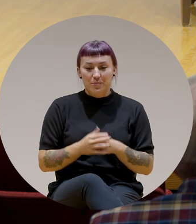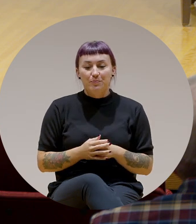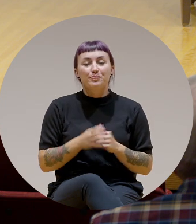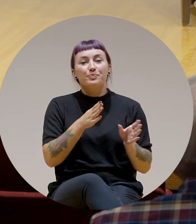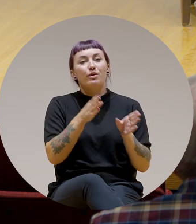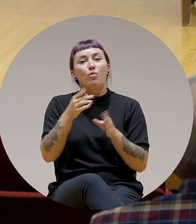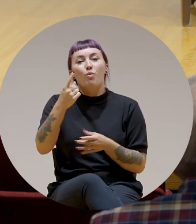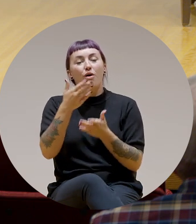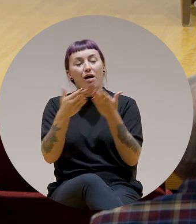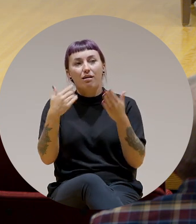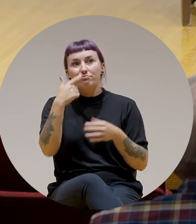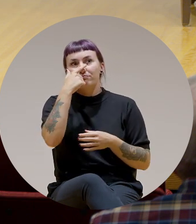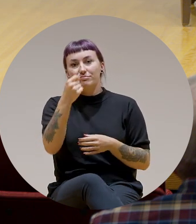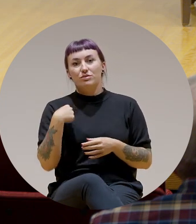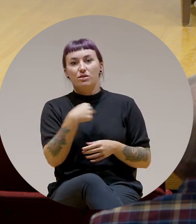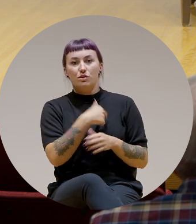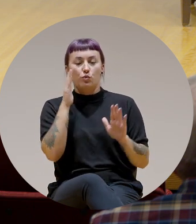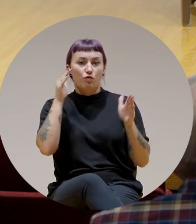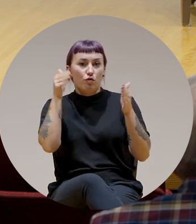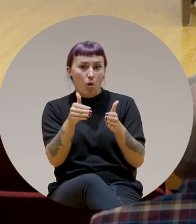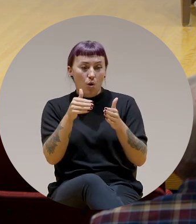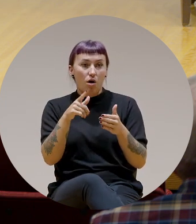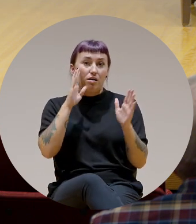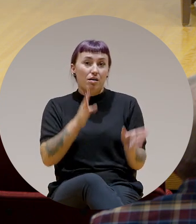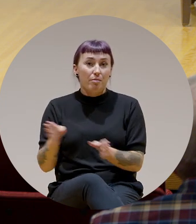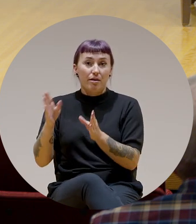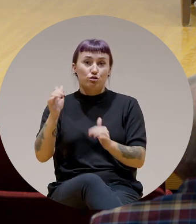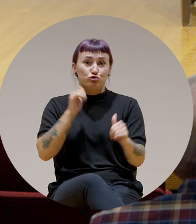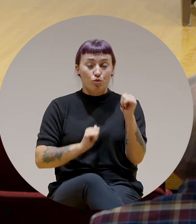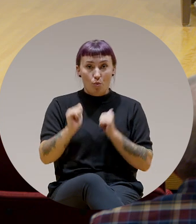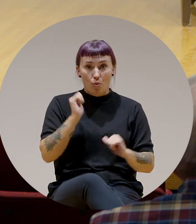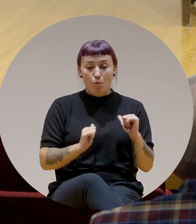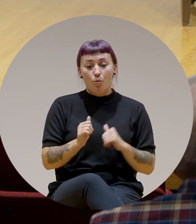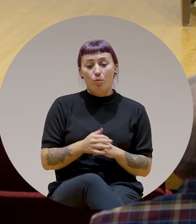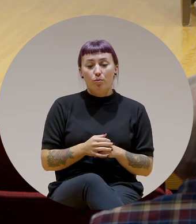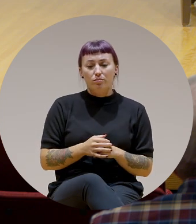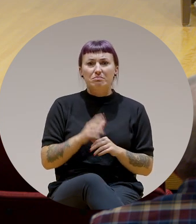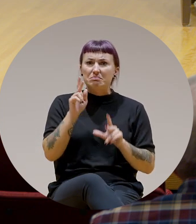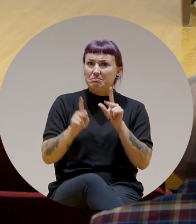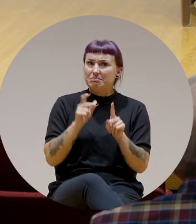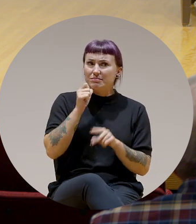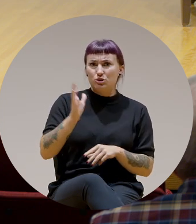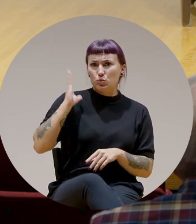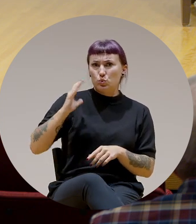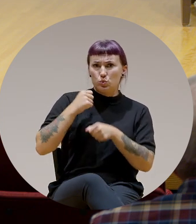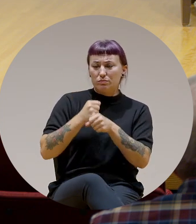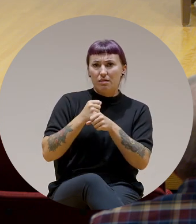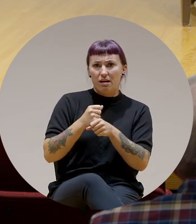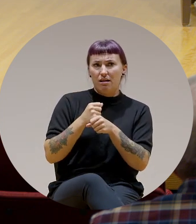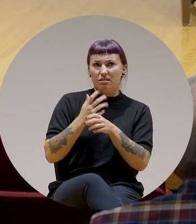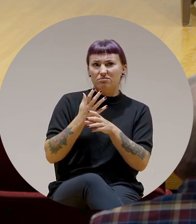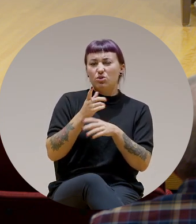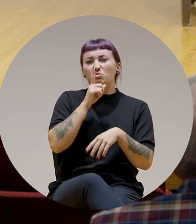One of the things that it interested us to focus on when we were planning this show is people didn't used to make too